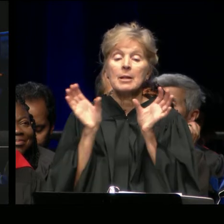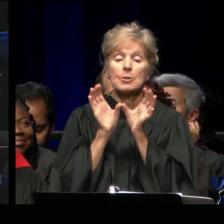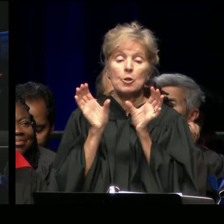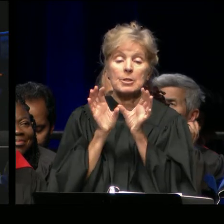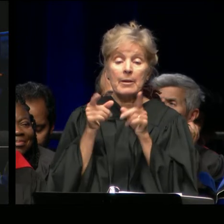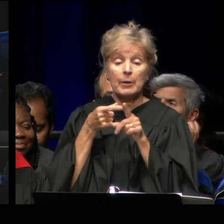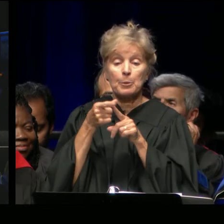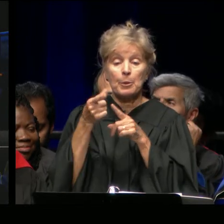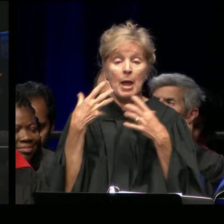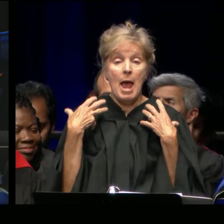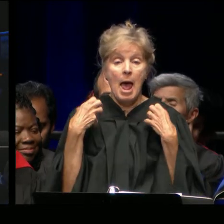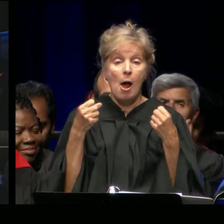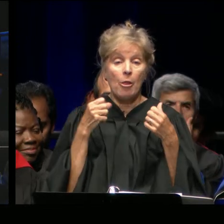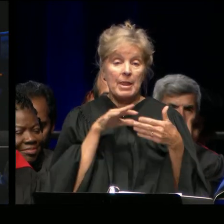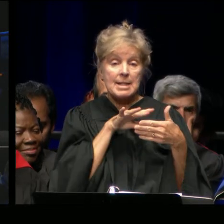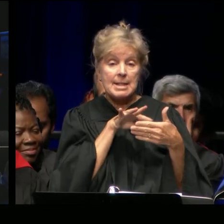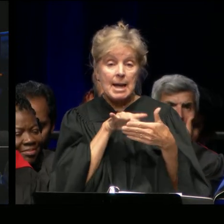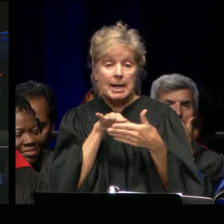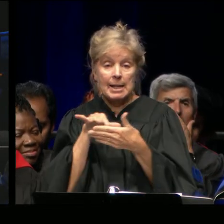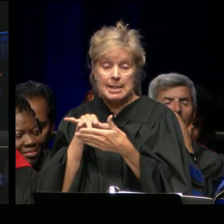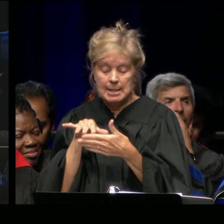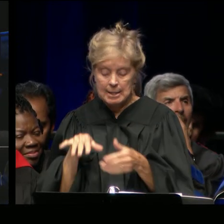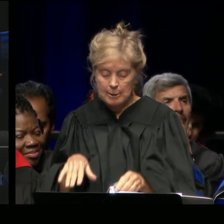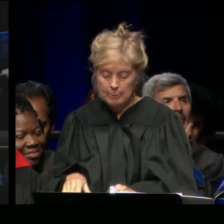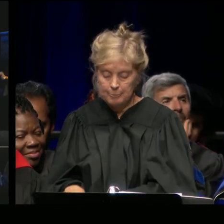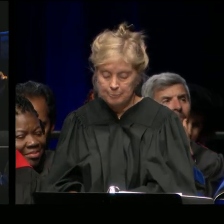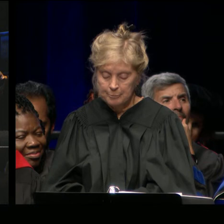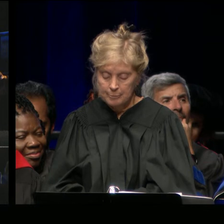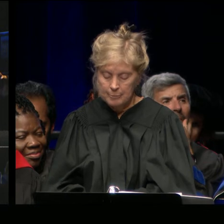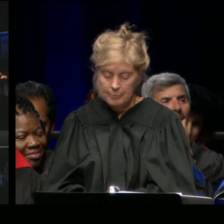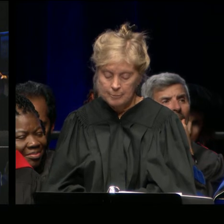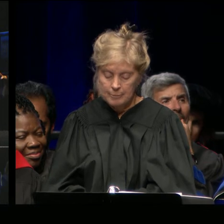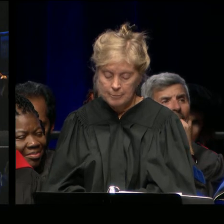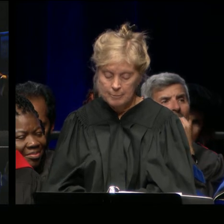Certificate in Health Studies.